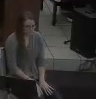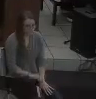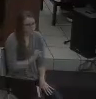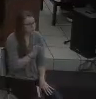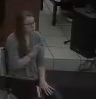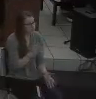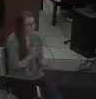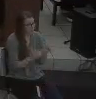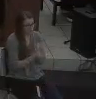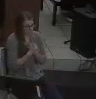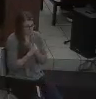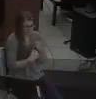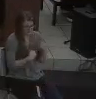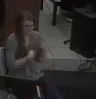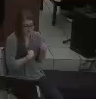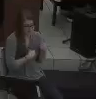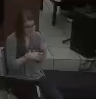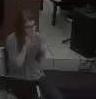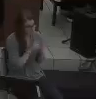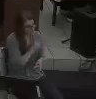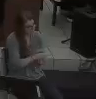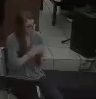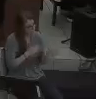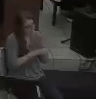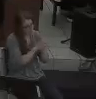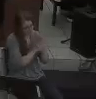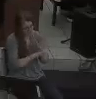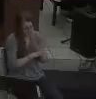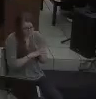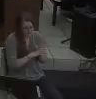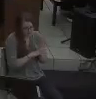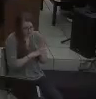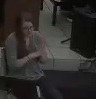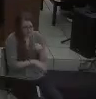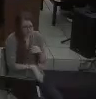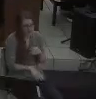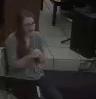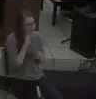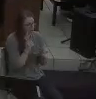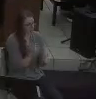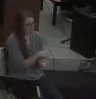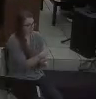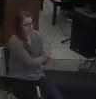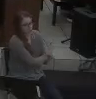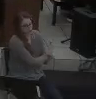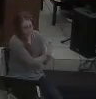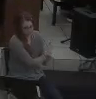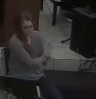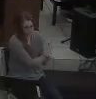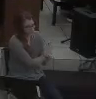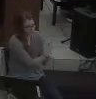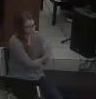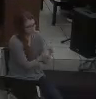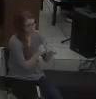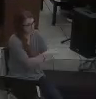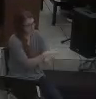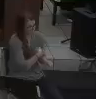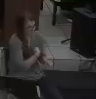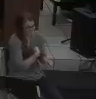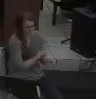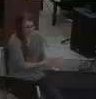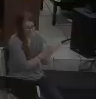If you love me, you will keep my commandments. I will ask the one who sent me to give